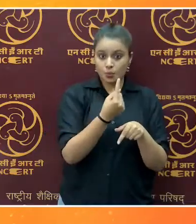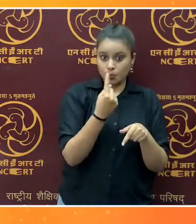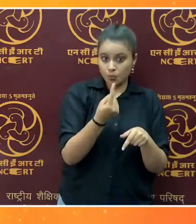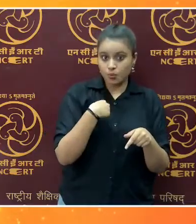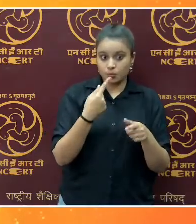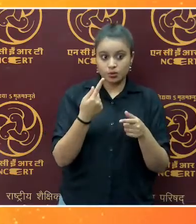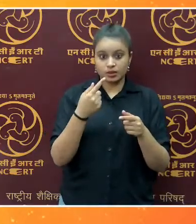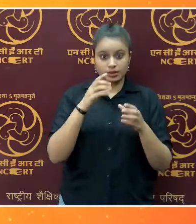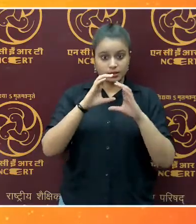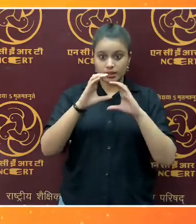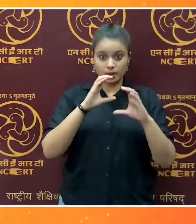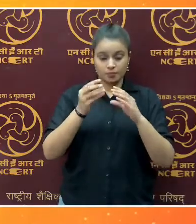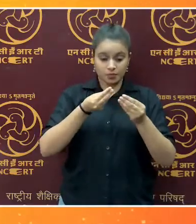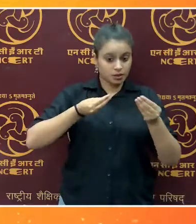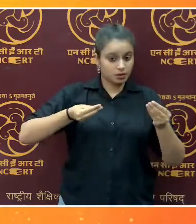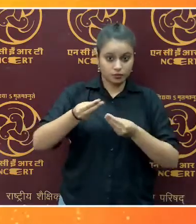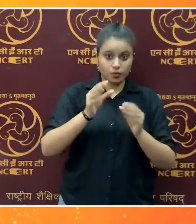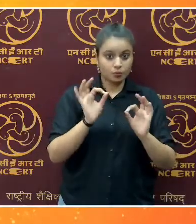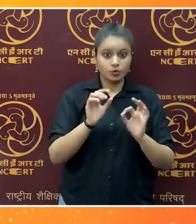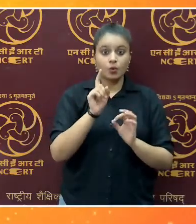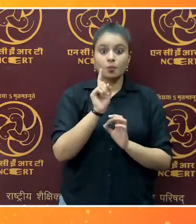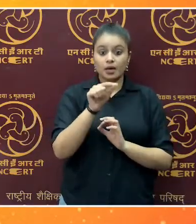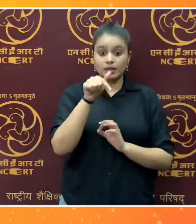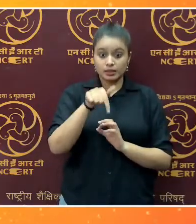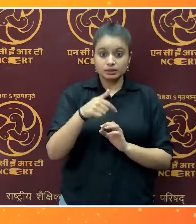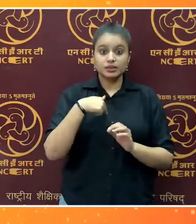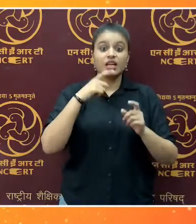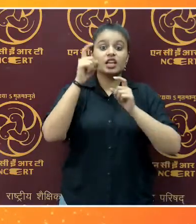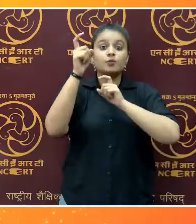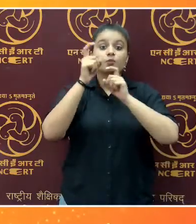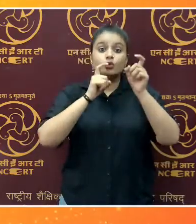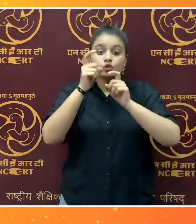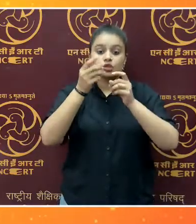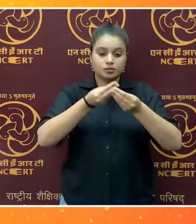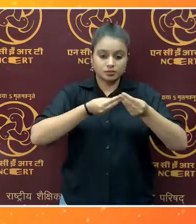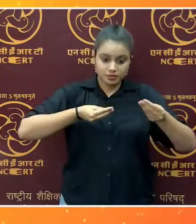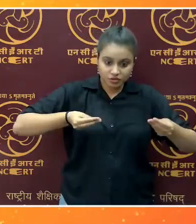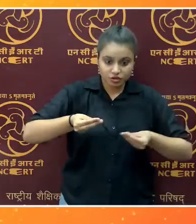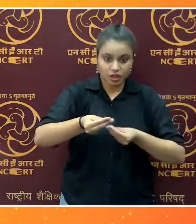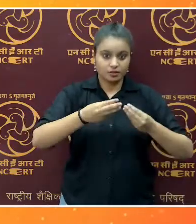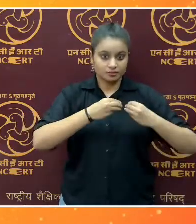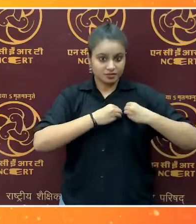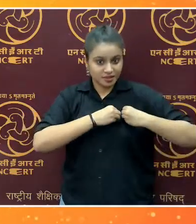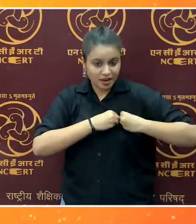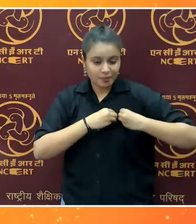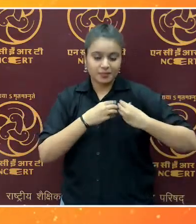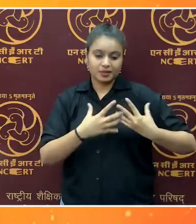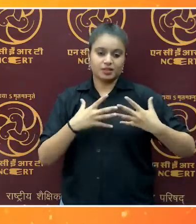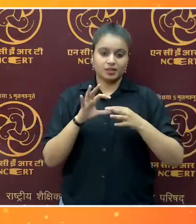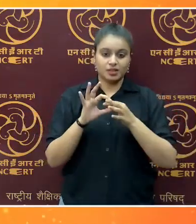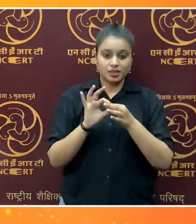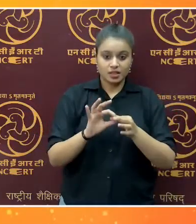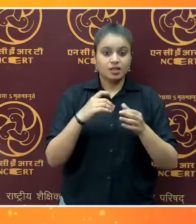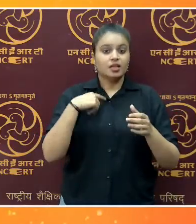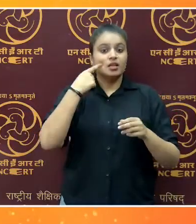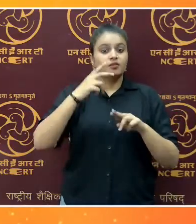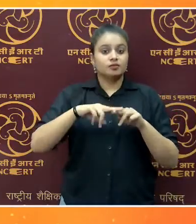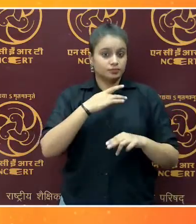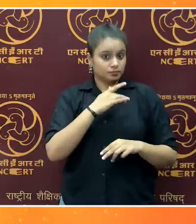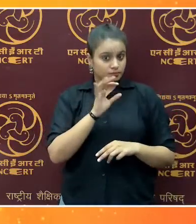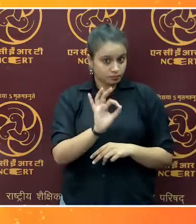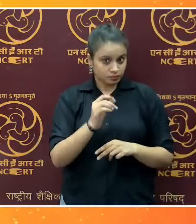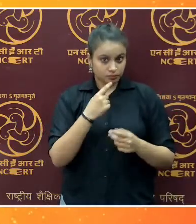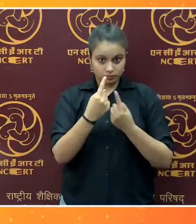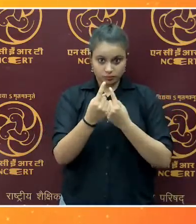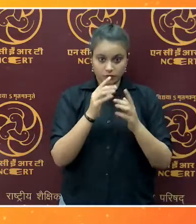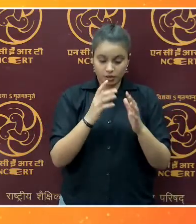of information, but it's exchange of emotions, it's Yes. exchange of empathy. If we are kind towards each other, we are more